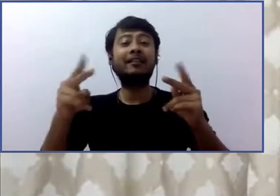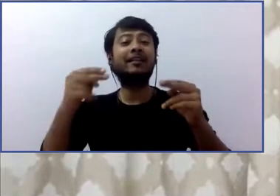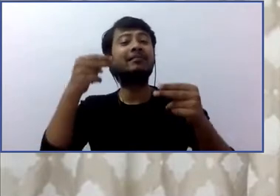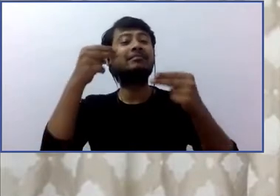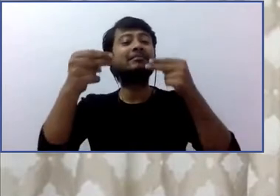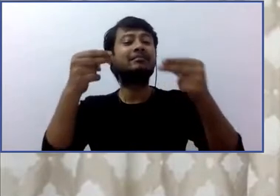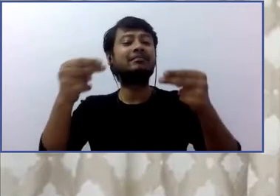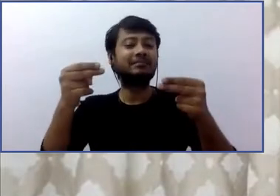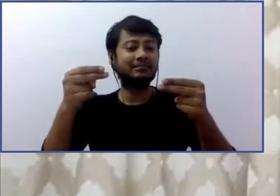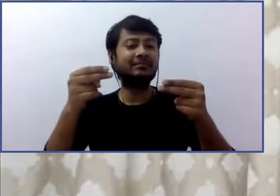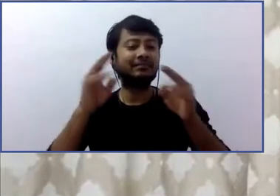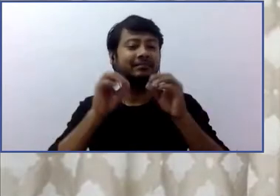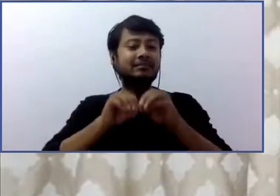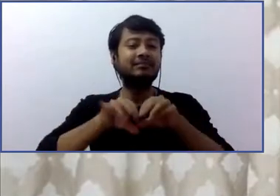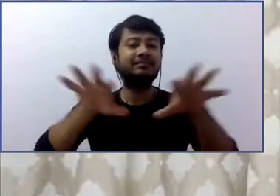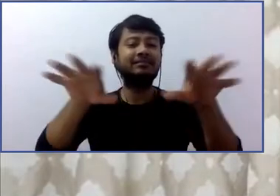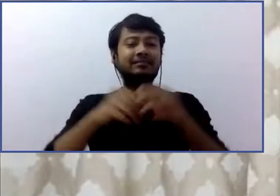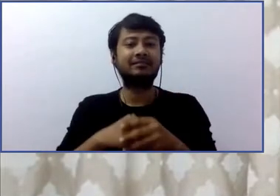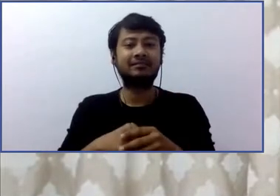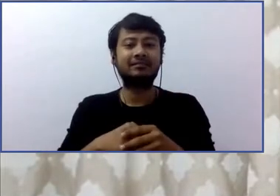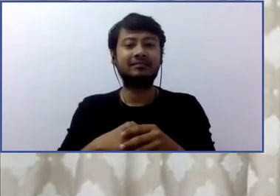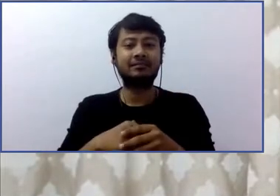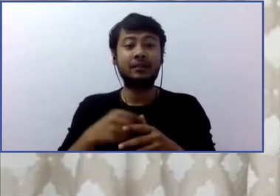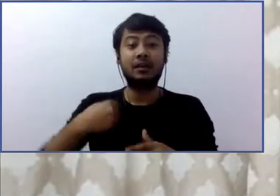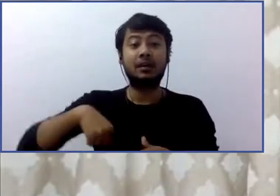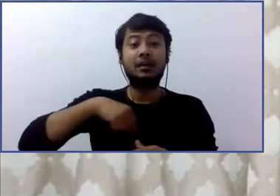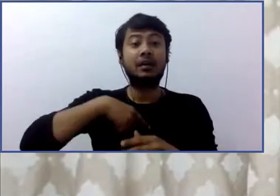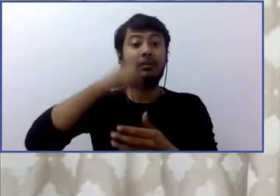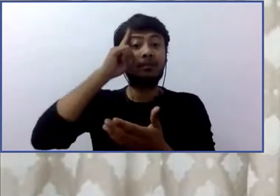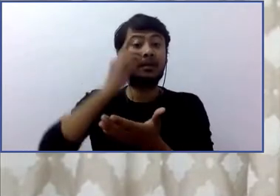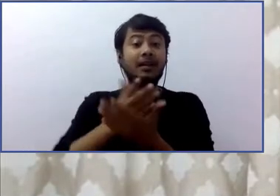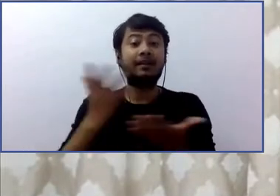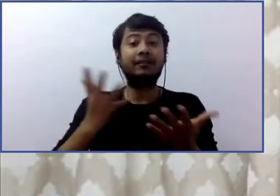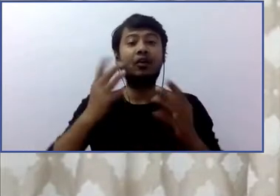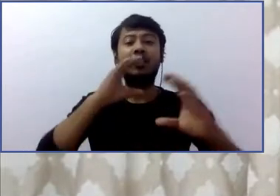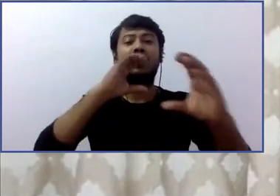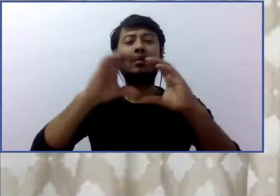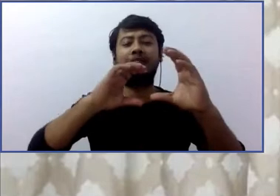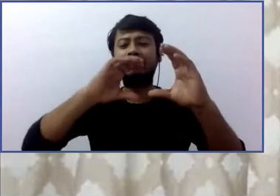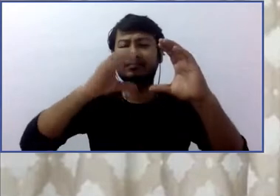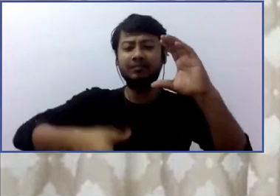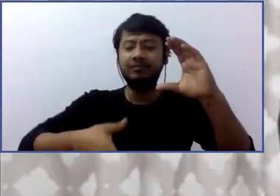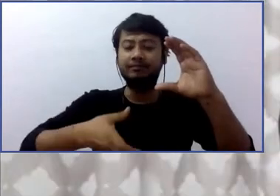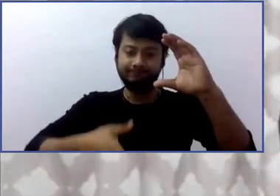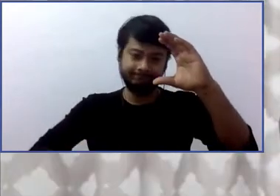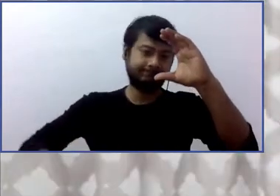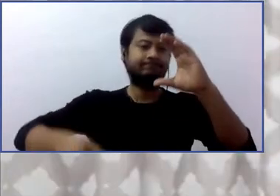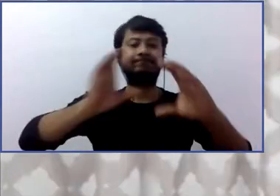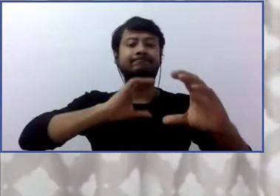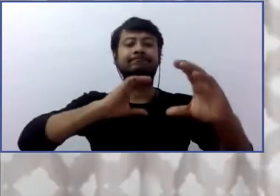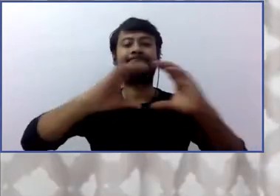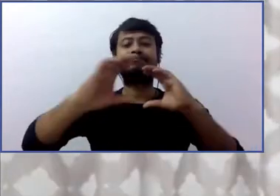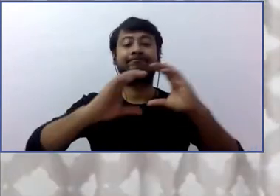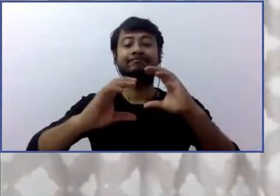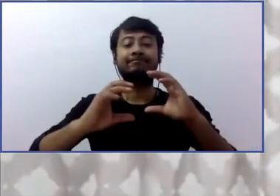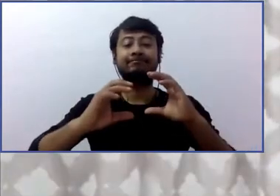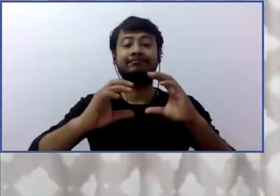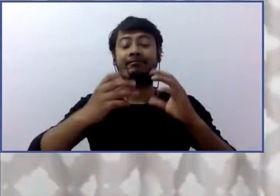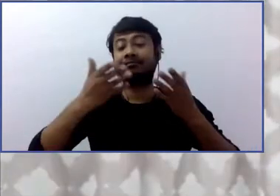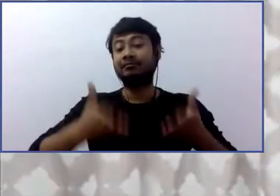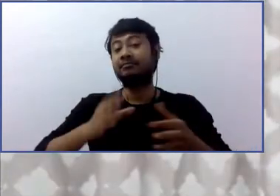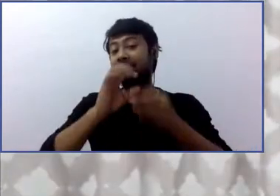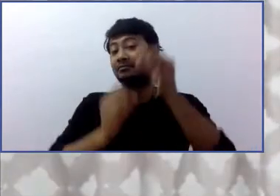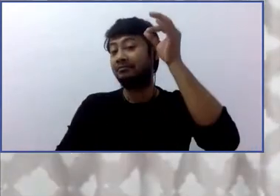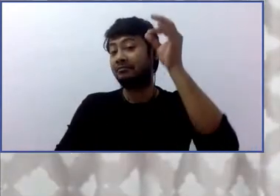inclusion lies in breaking down communication barriers, and that's exactly what we've set out to do. At SignTalk, we're